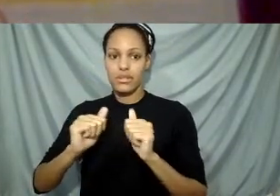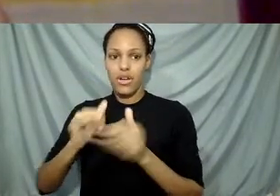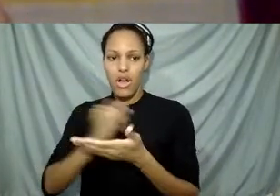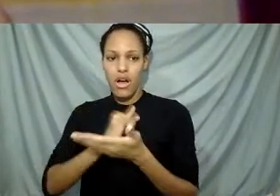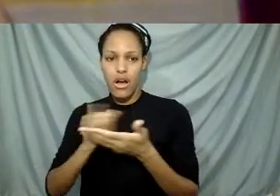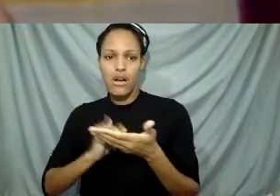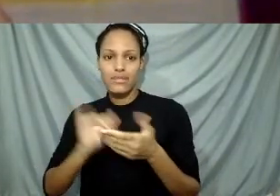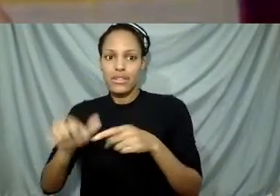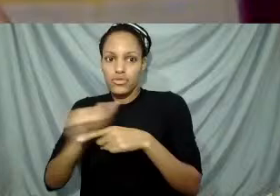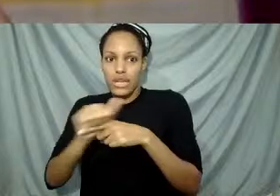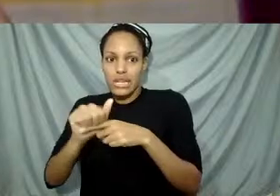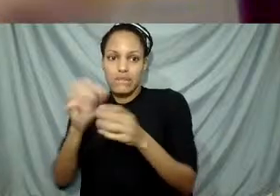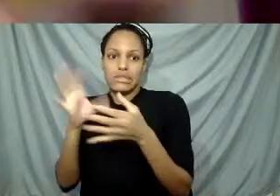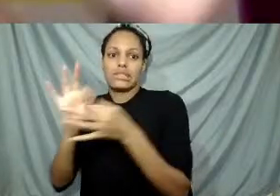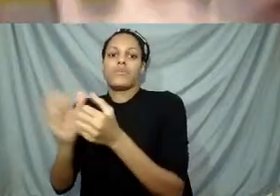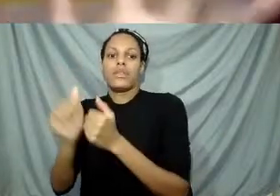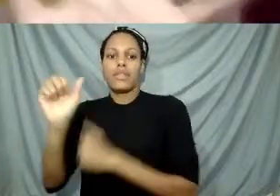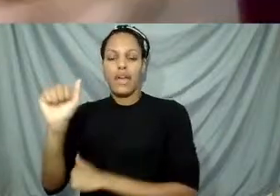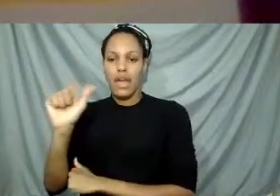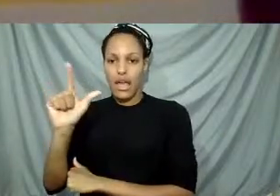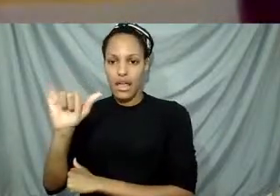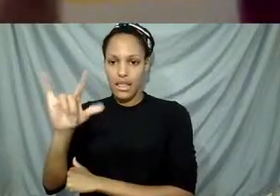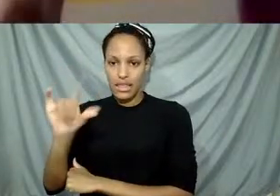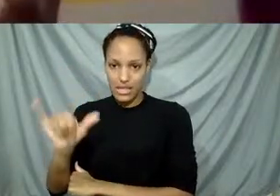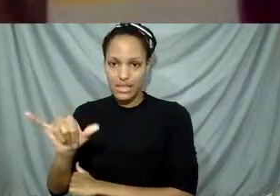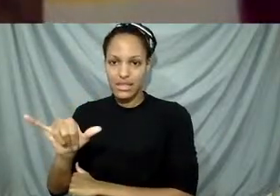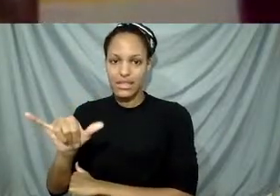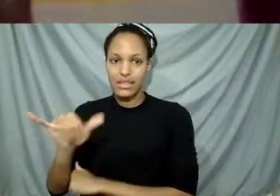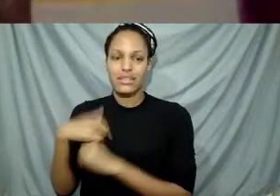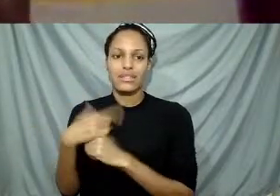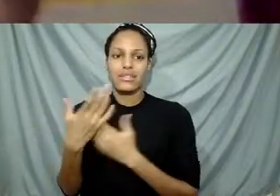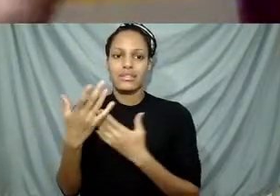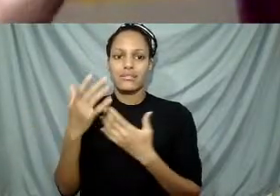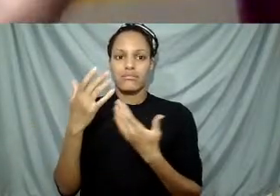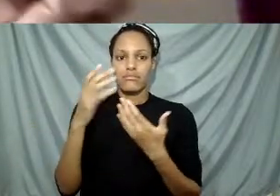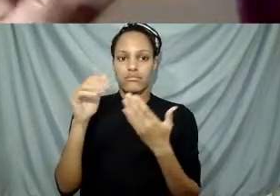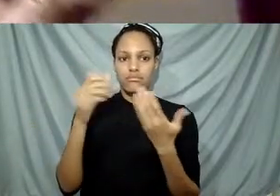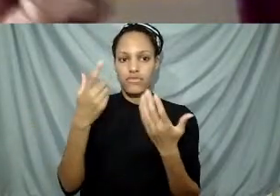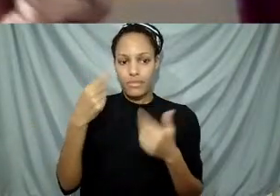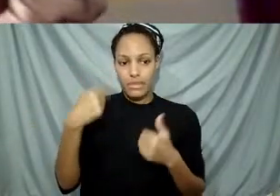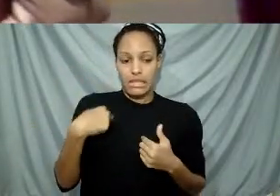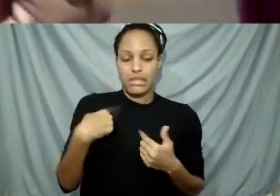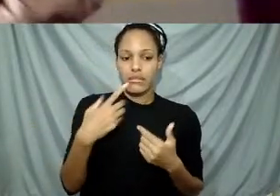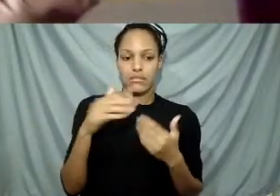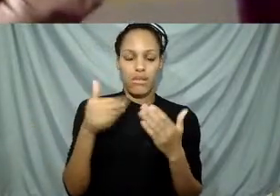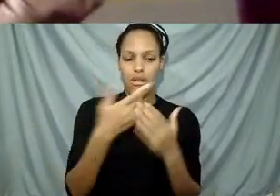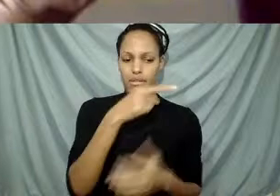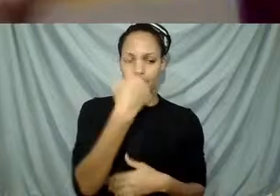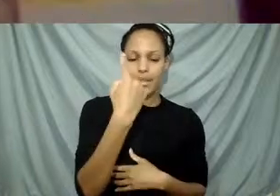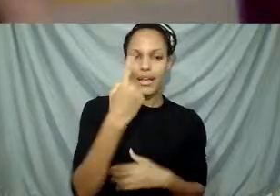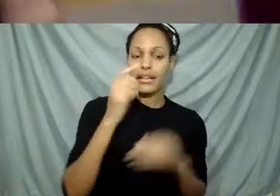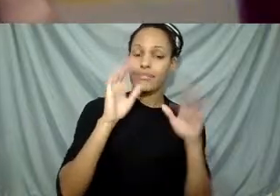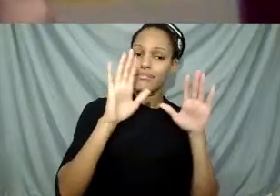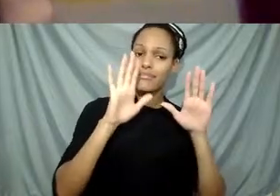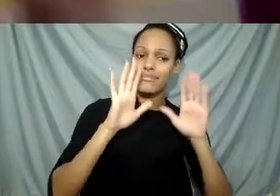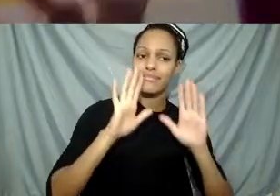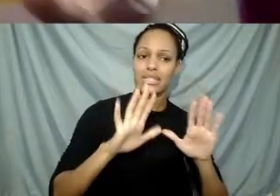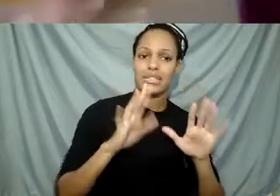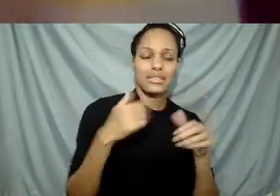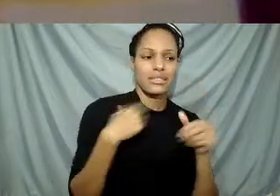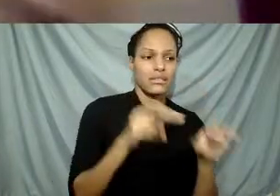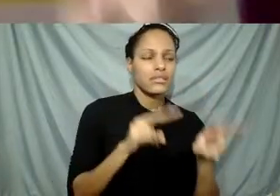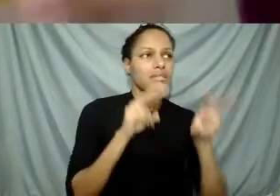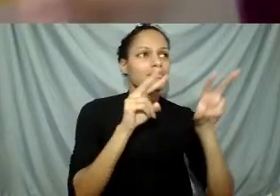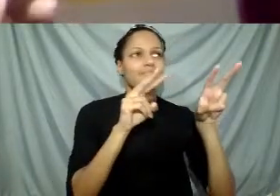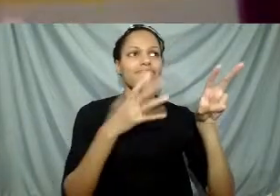and now I know I had Black representation. I had, all the Black, amazing people that I was looking up